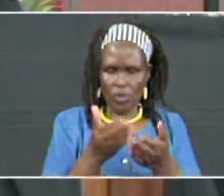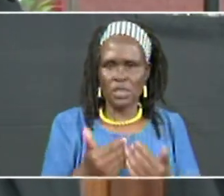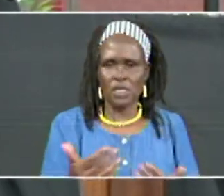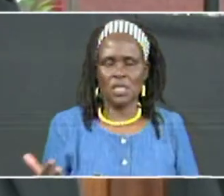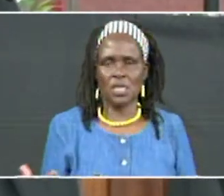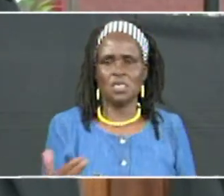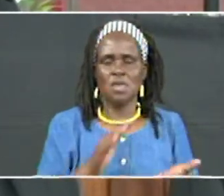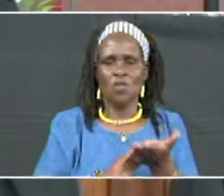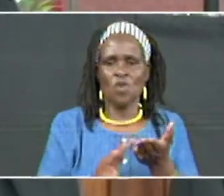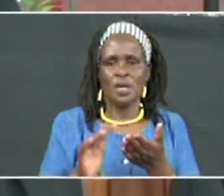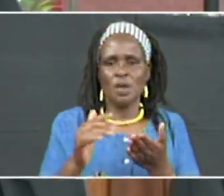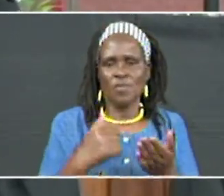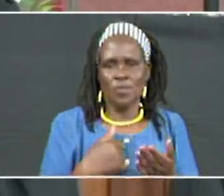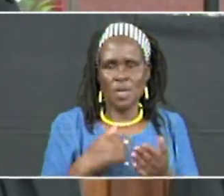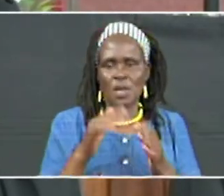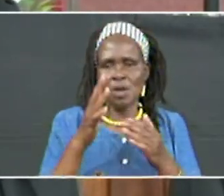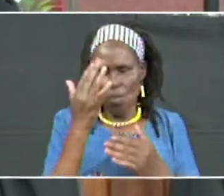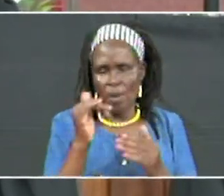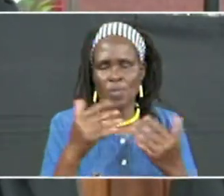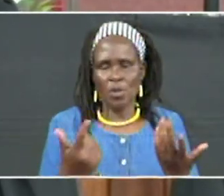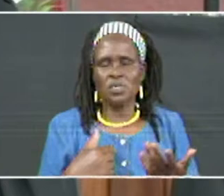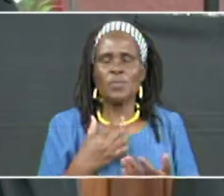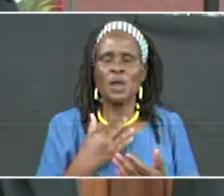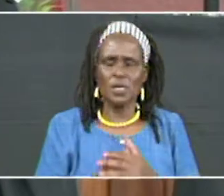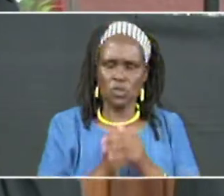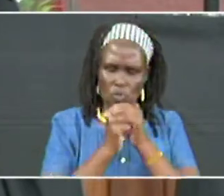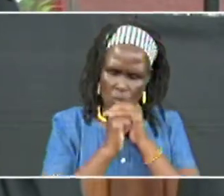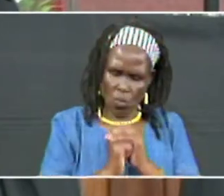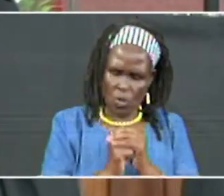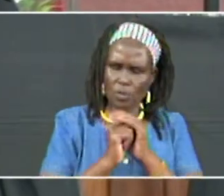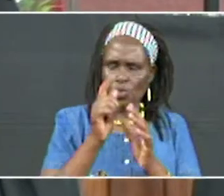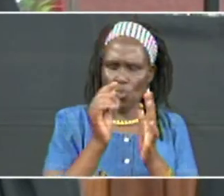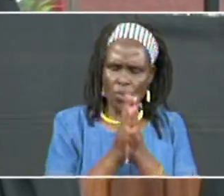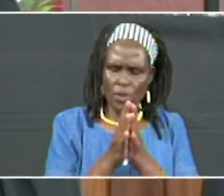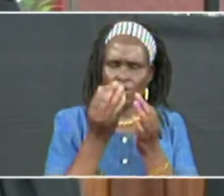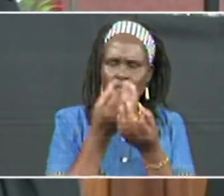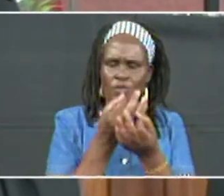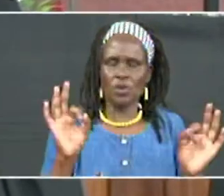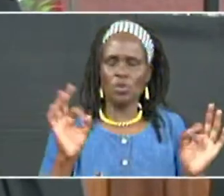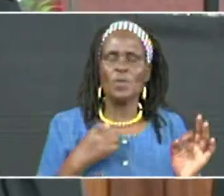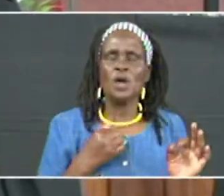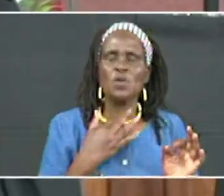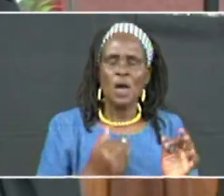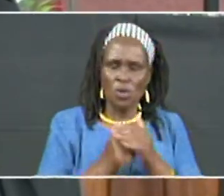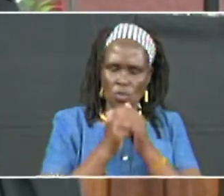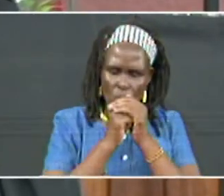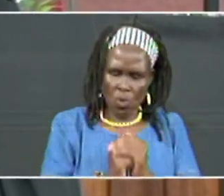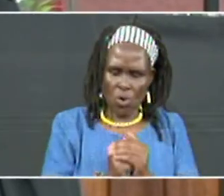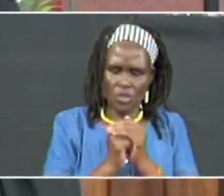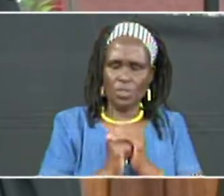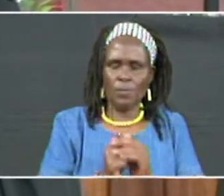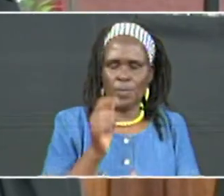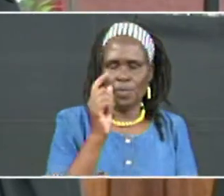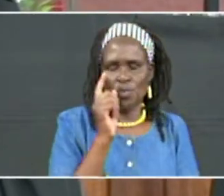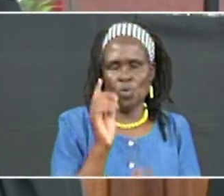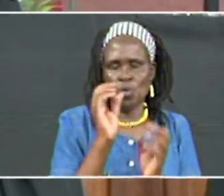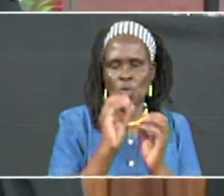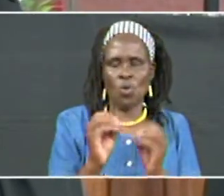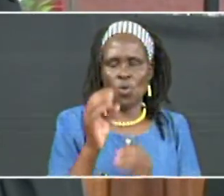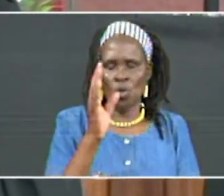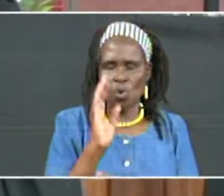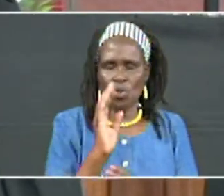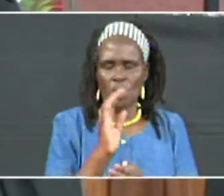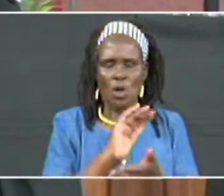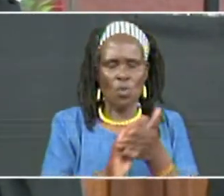Forgive me, because I want to worship you with freedom. I want to worship you, oh God, without